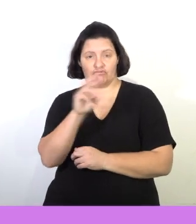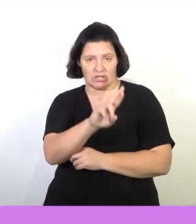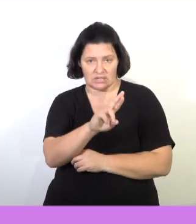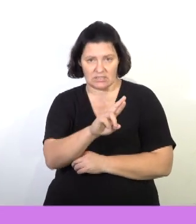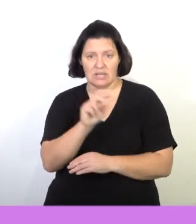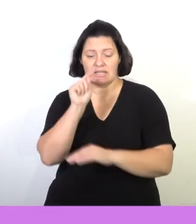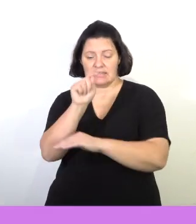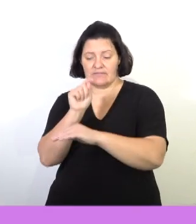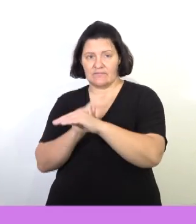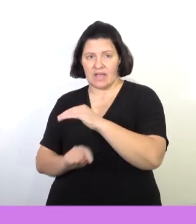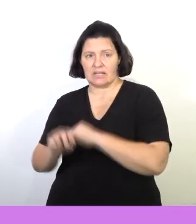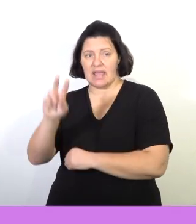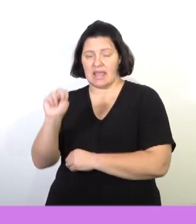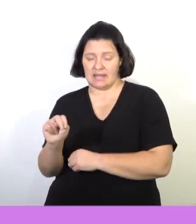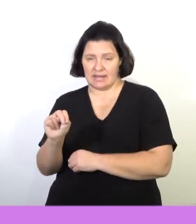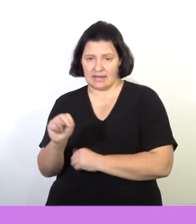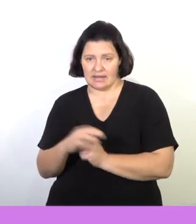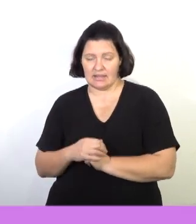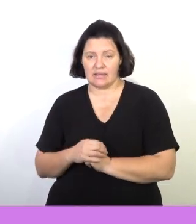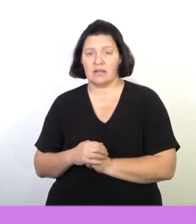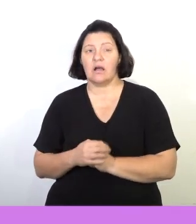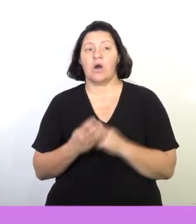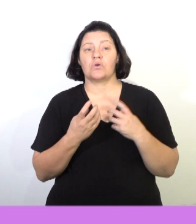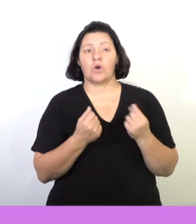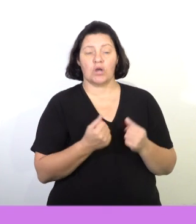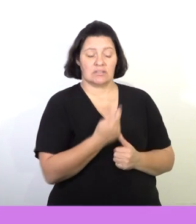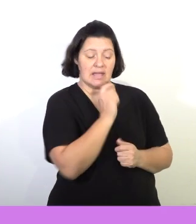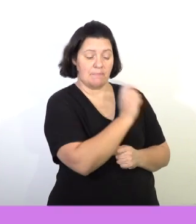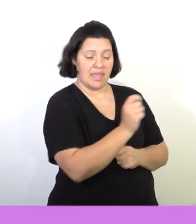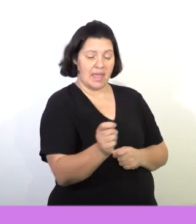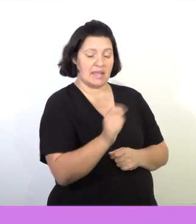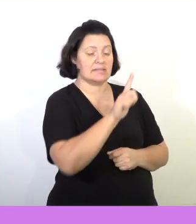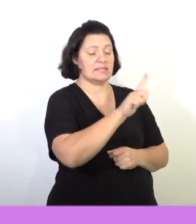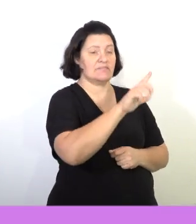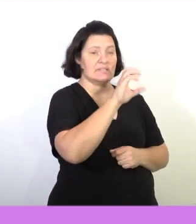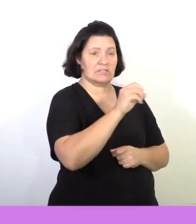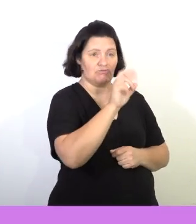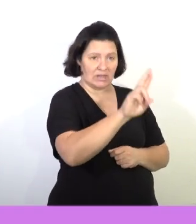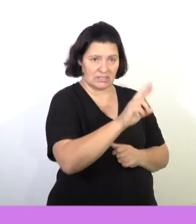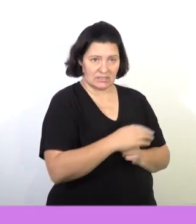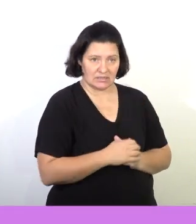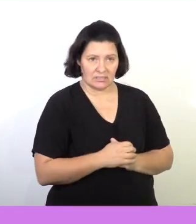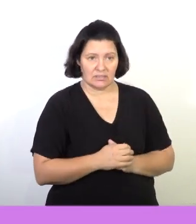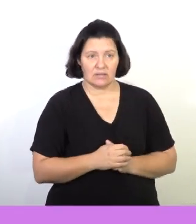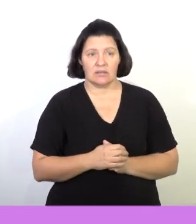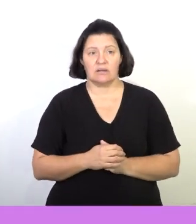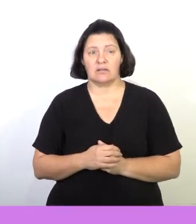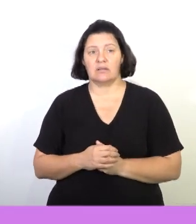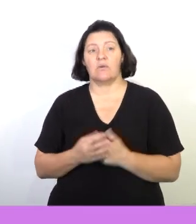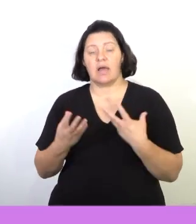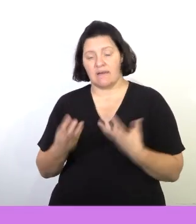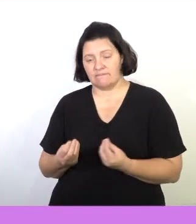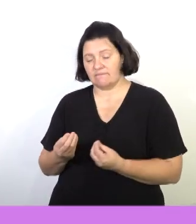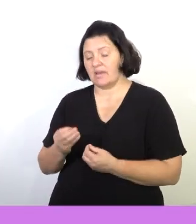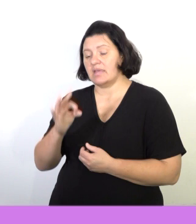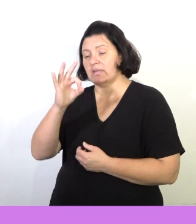3,500 divided by N. Our cost in this case, each learner is going to pay 70 rands. Then